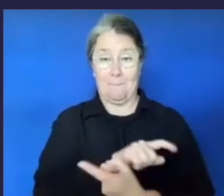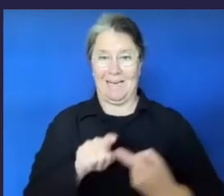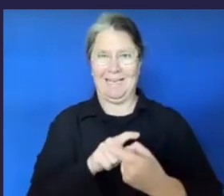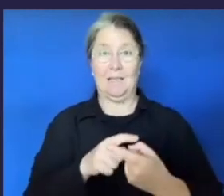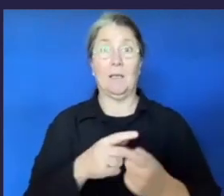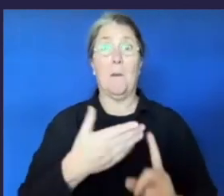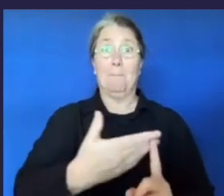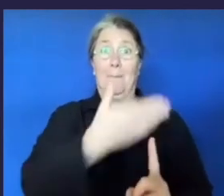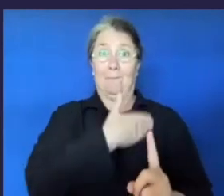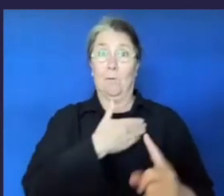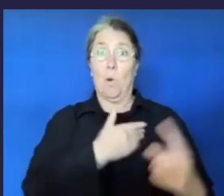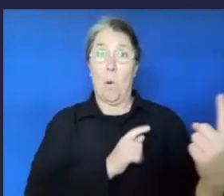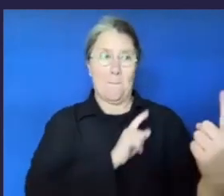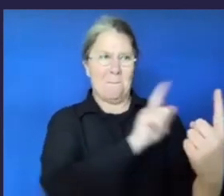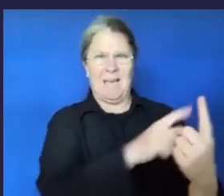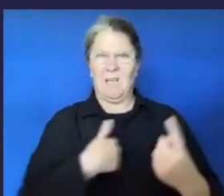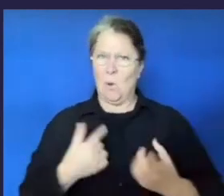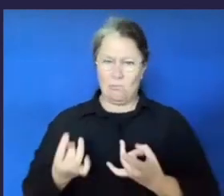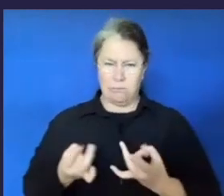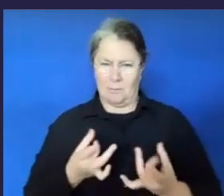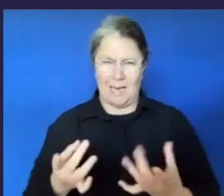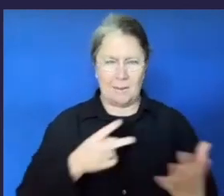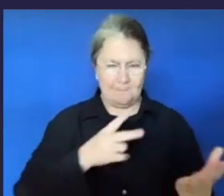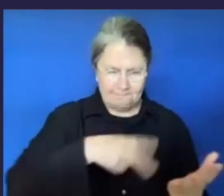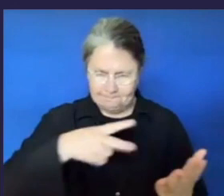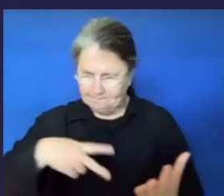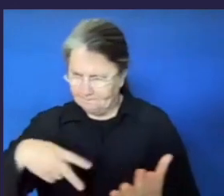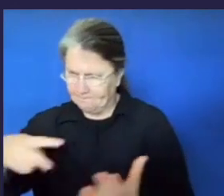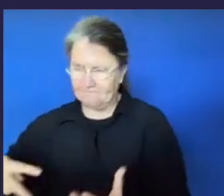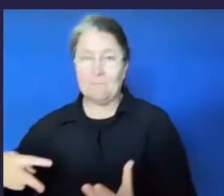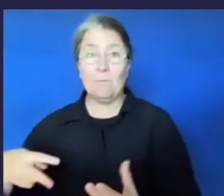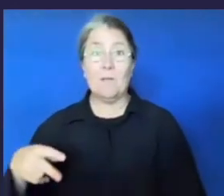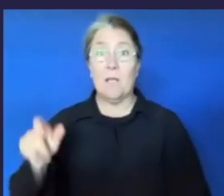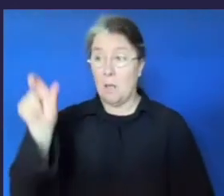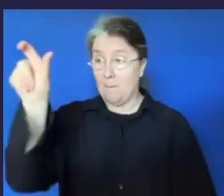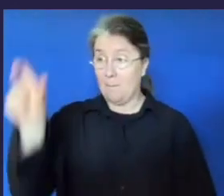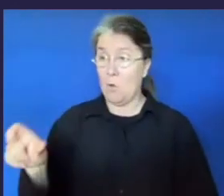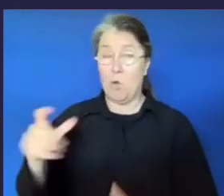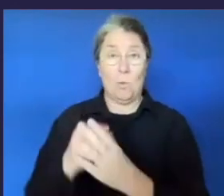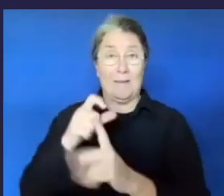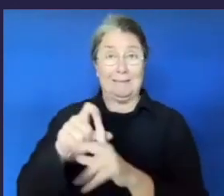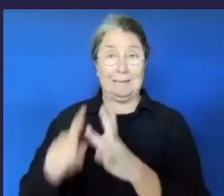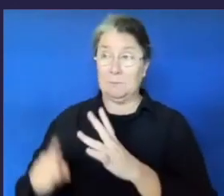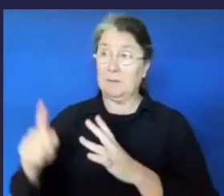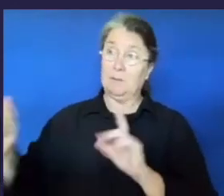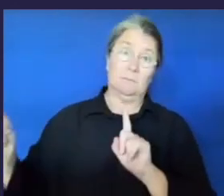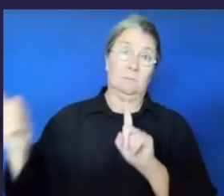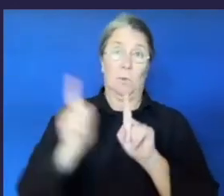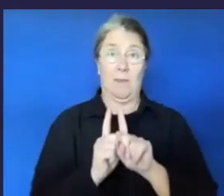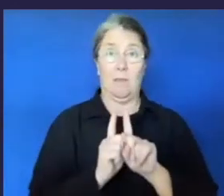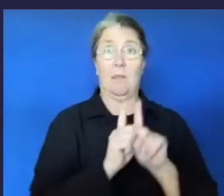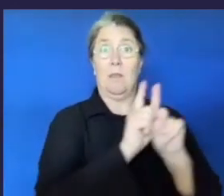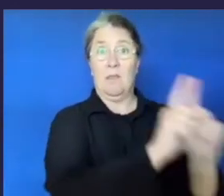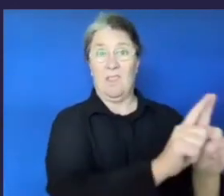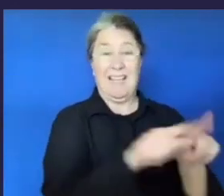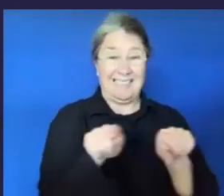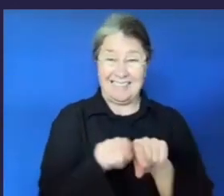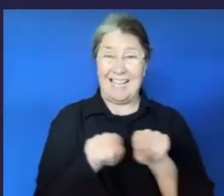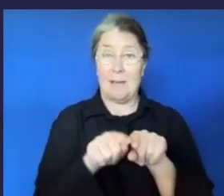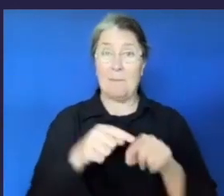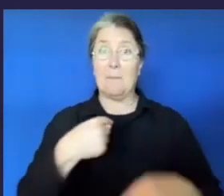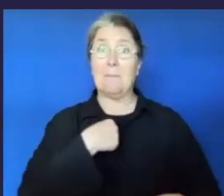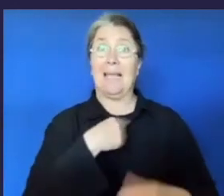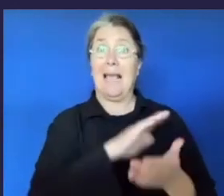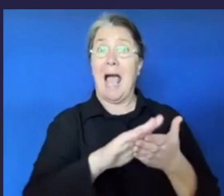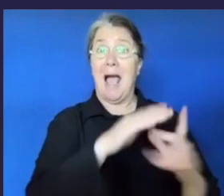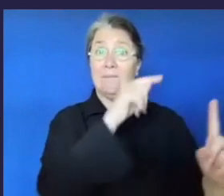And often the person that we're supporting will come with us. So I remember Harvey and I went out to meet with his personal trainer. It was one of the first things